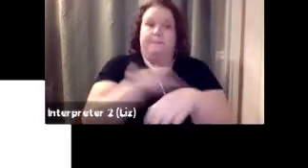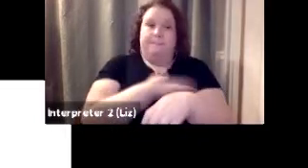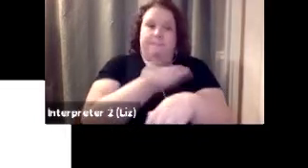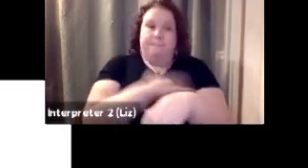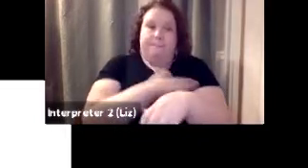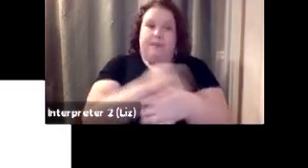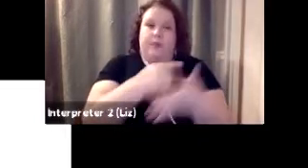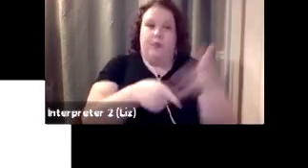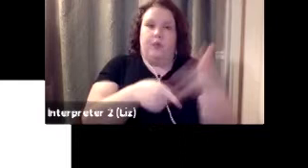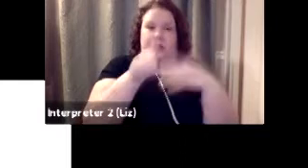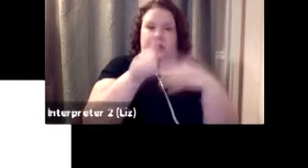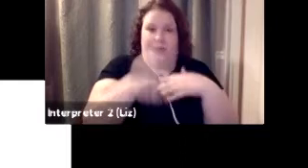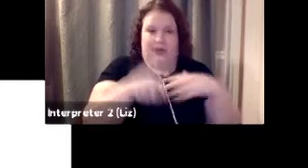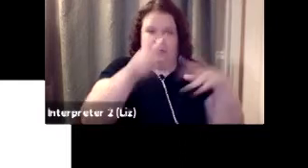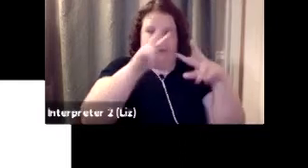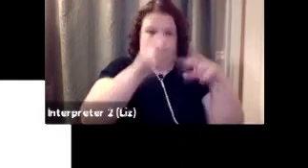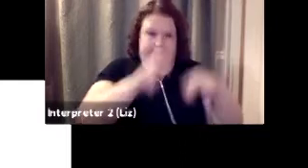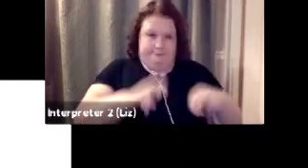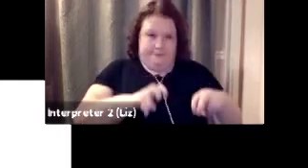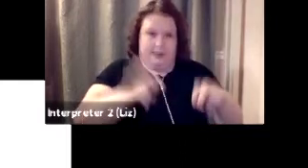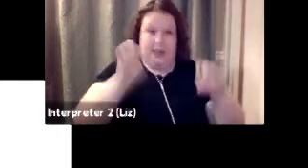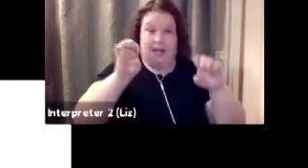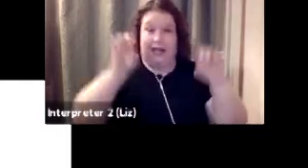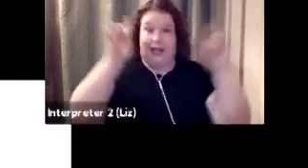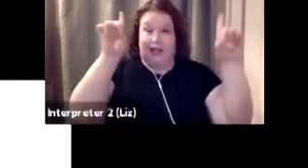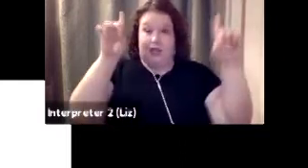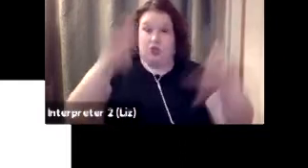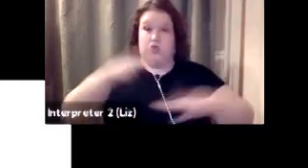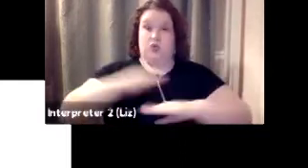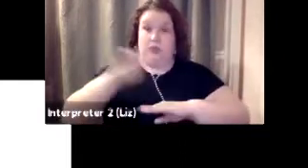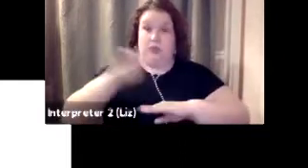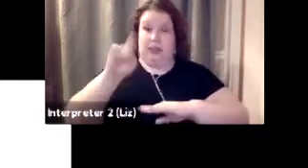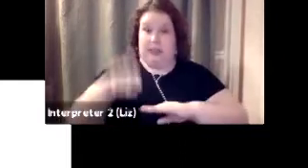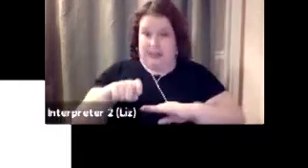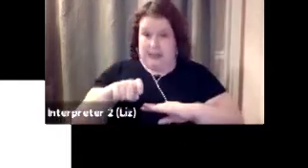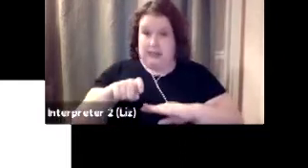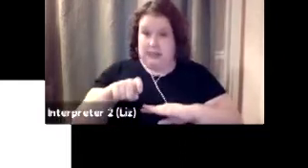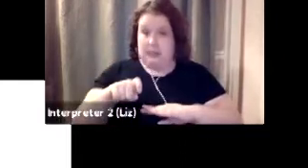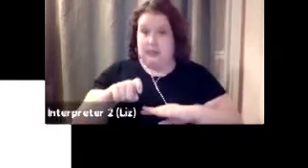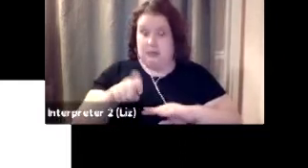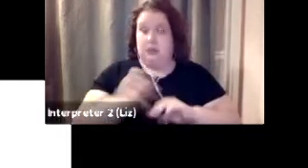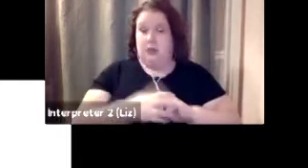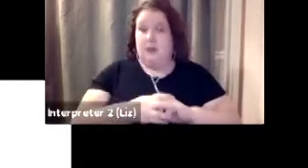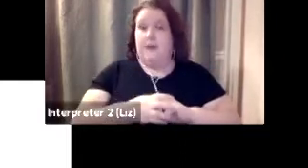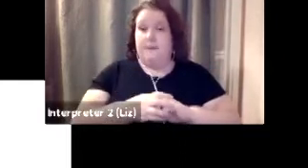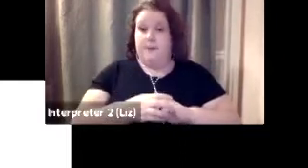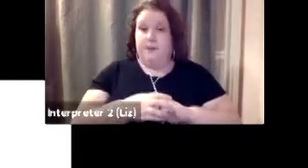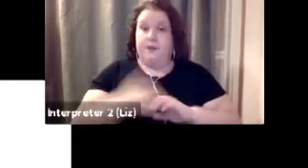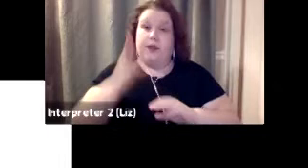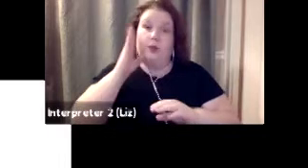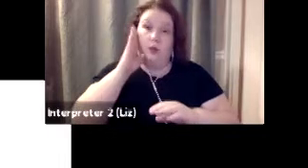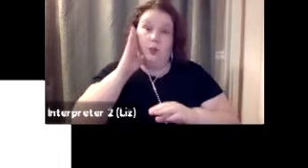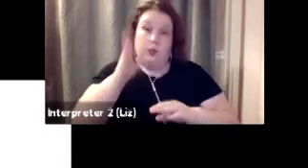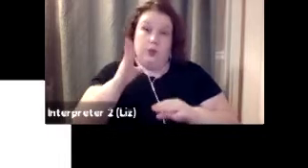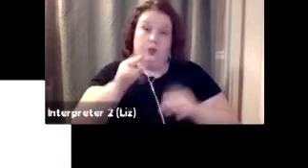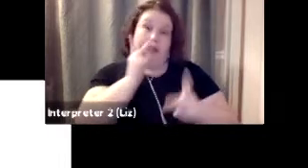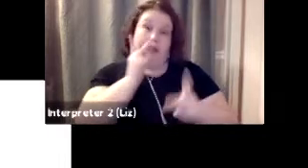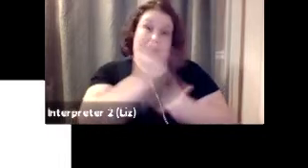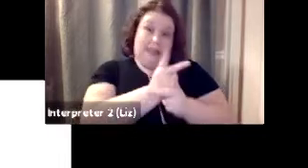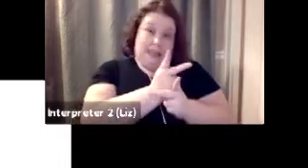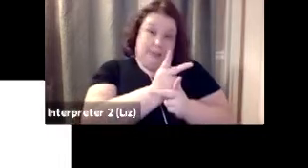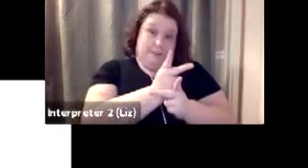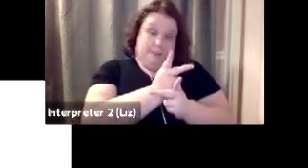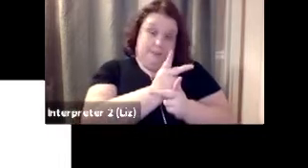condition assessment and the educational suitability needs. So basically meaning that we're going to maintain the parts and pieces that support that building,